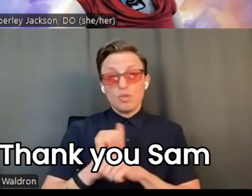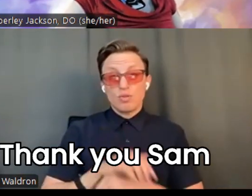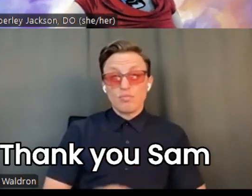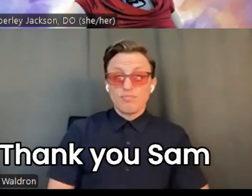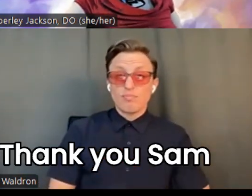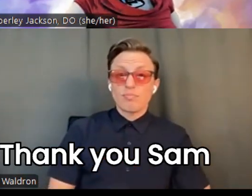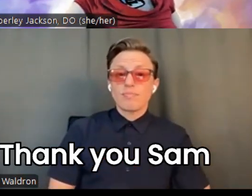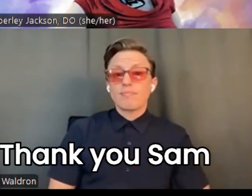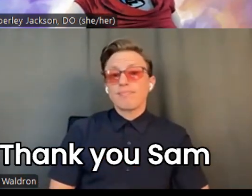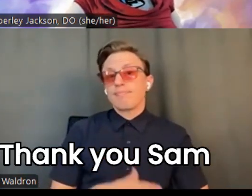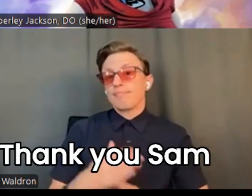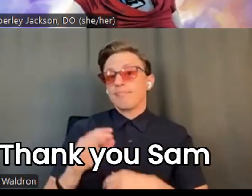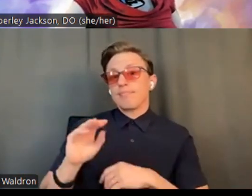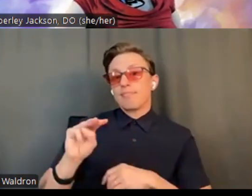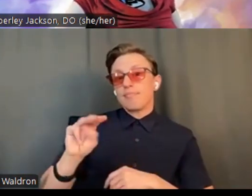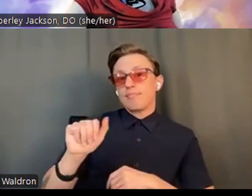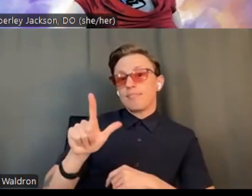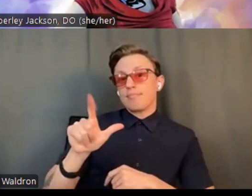Thank you, Sam.